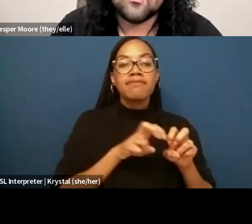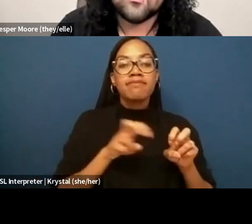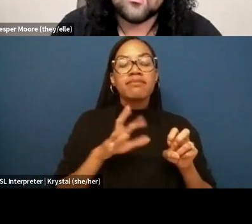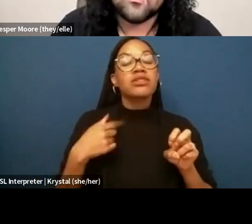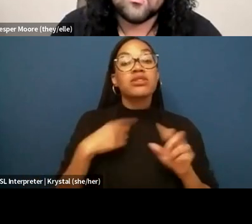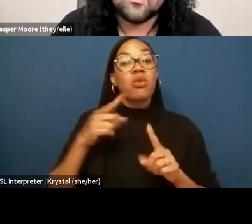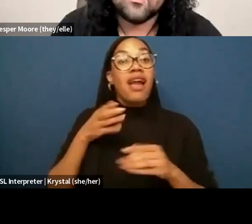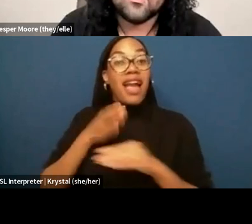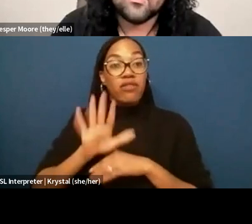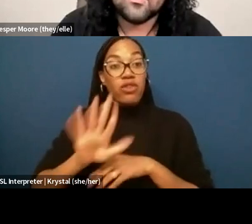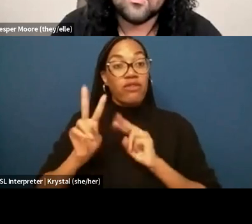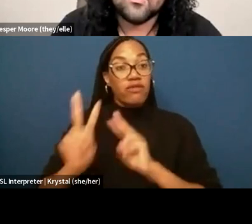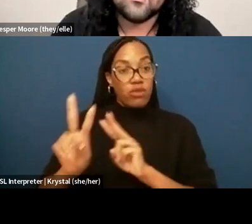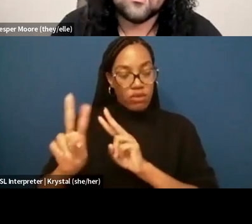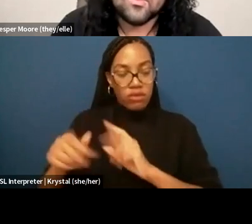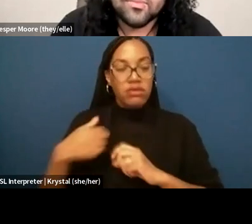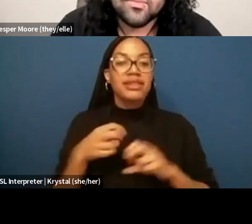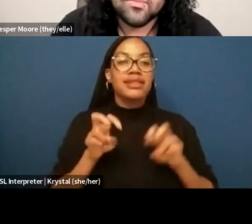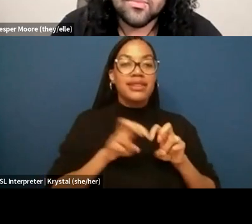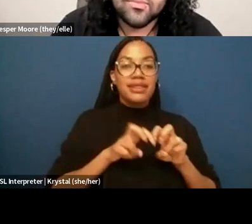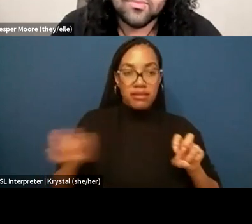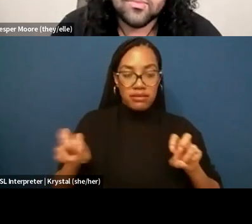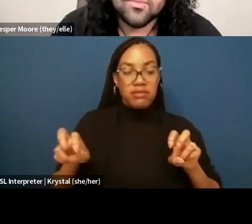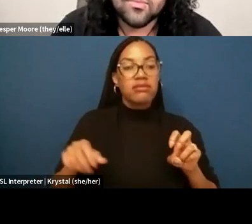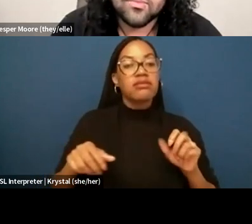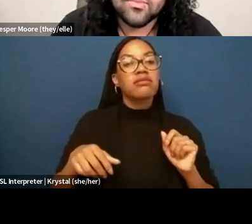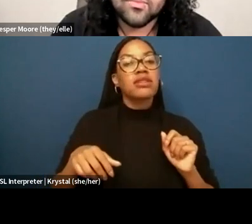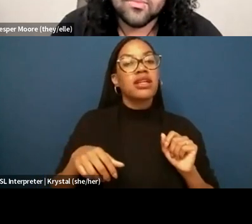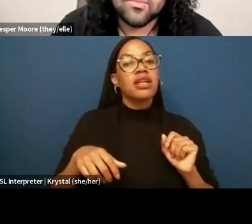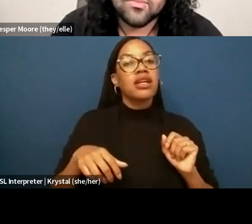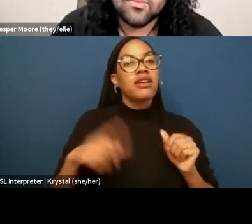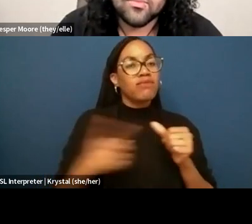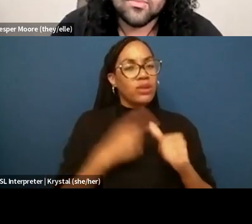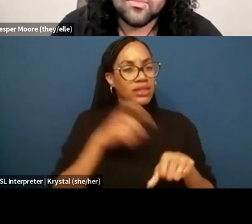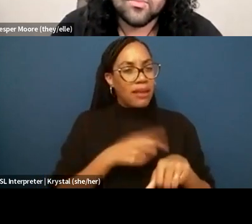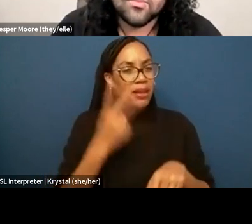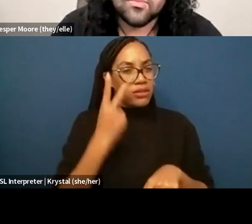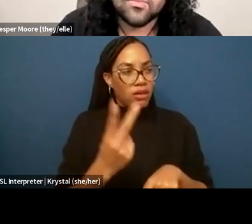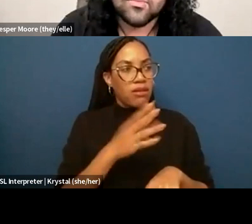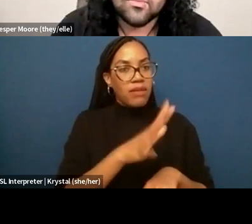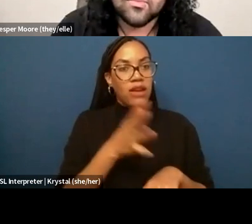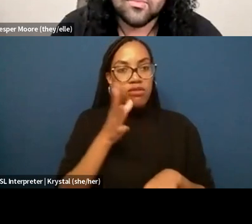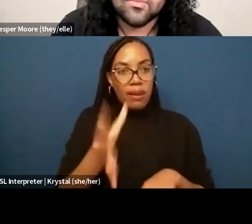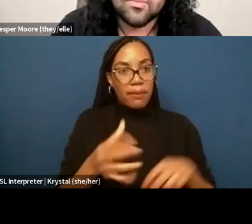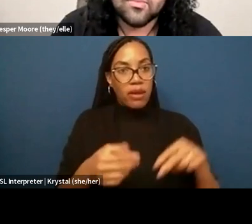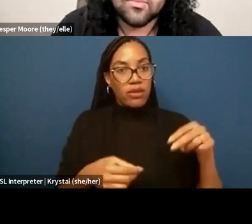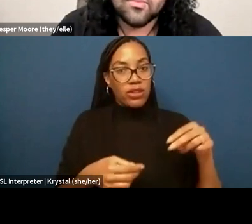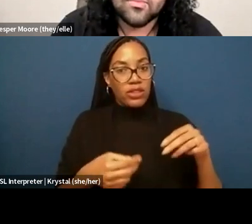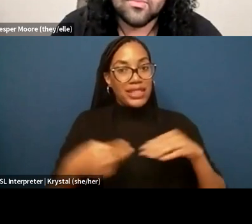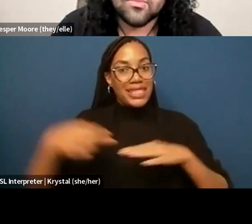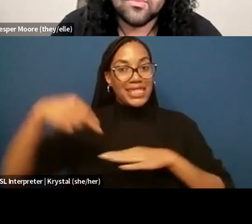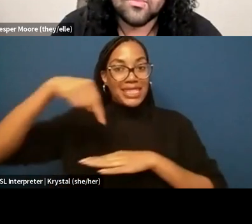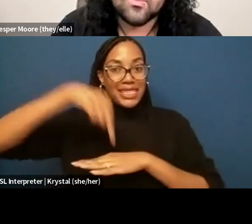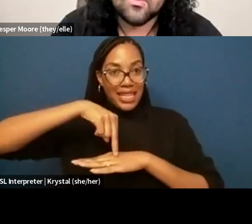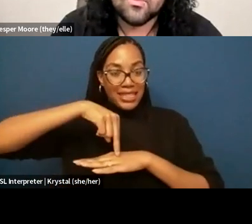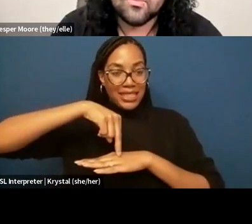her. And for the first time since my mother passed away, I saw her standing over my grandmother. It